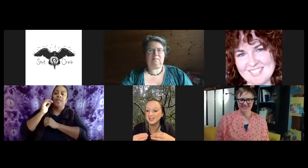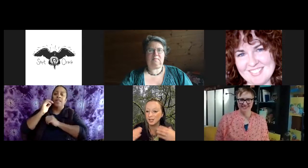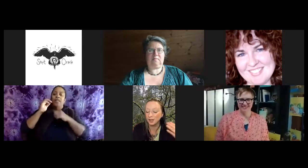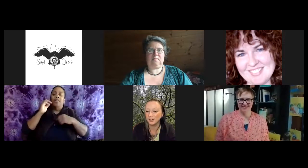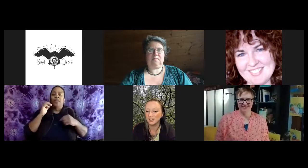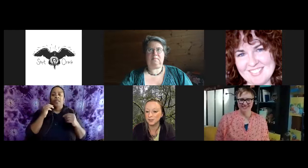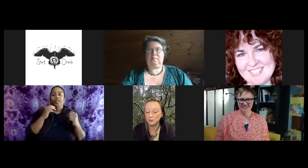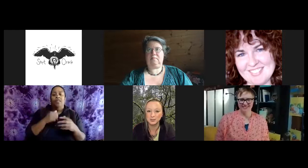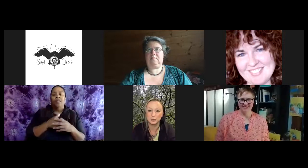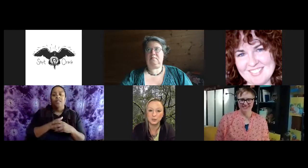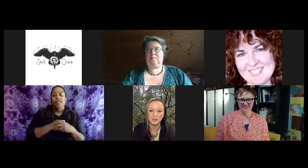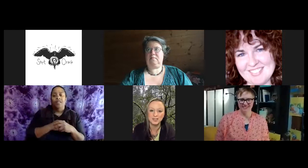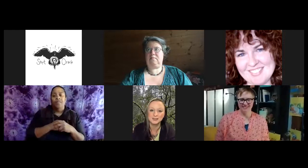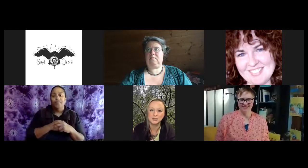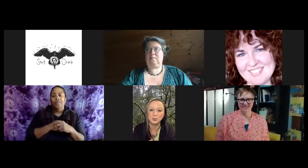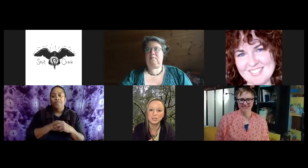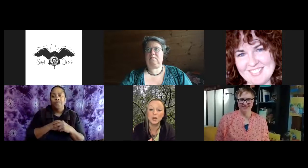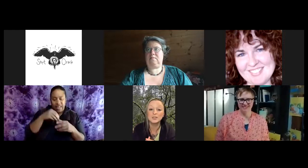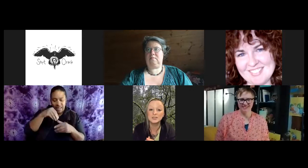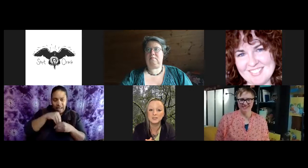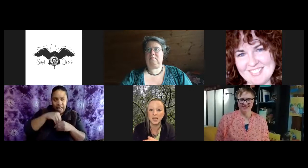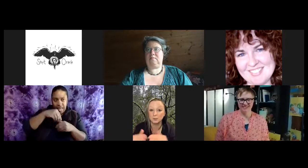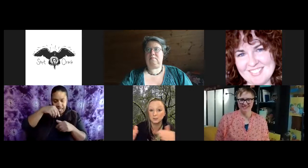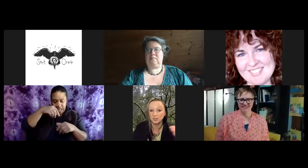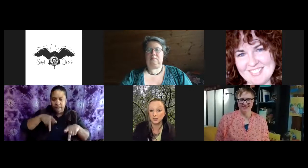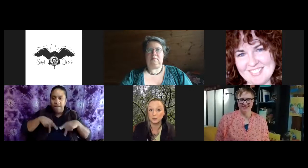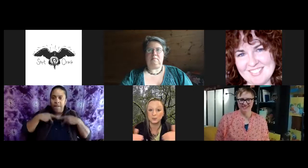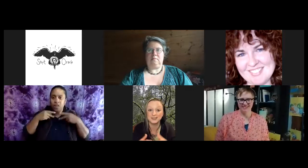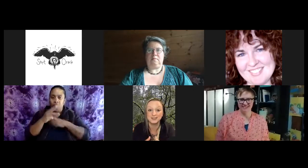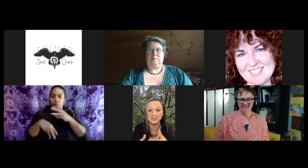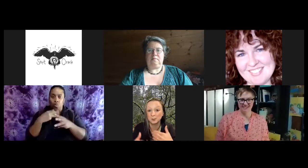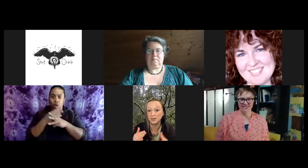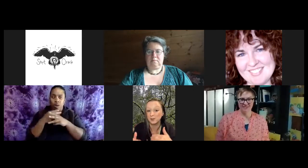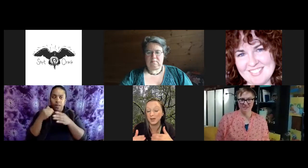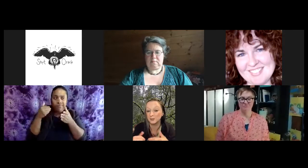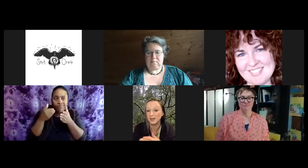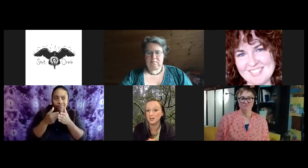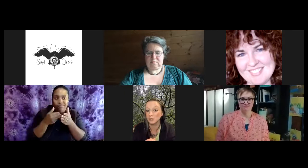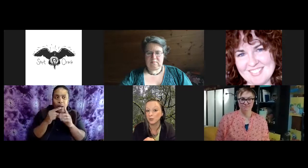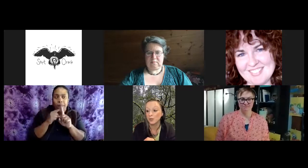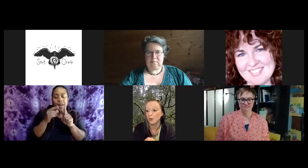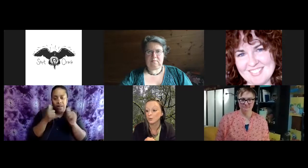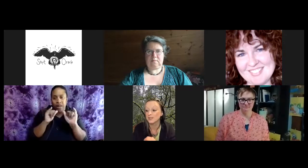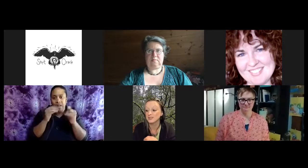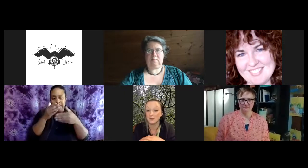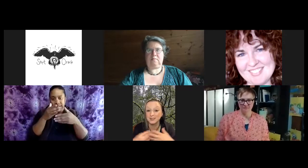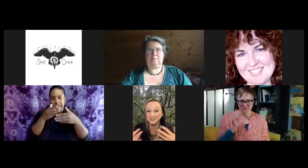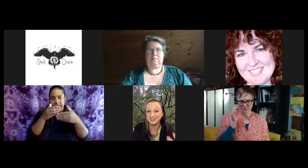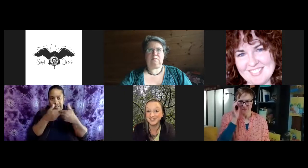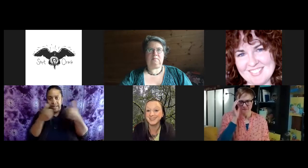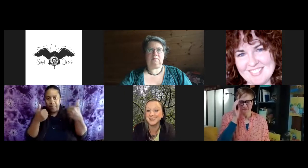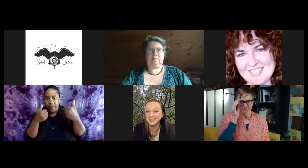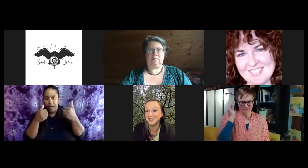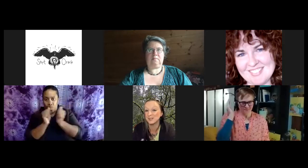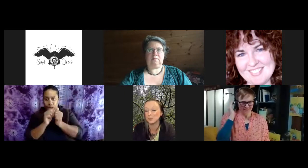being here in the physical 3D, so close to them, you know, but separated by a veil, we